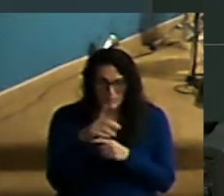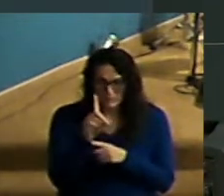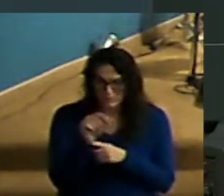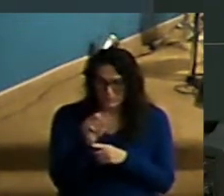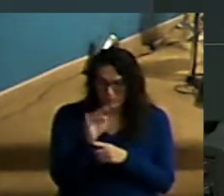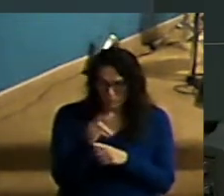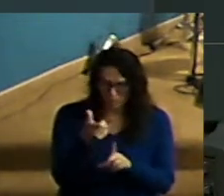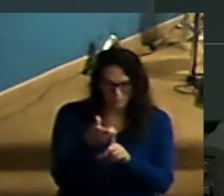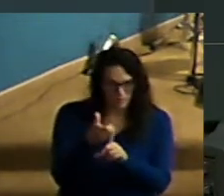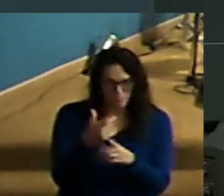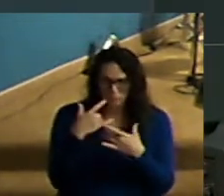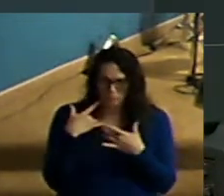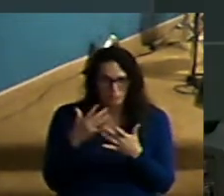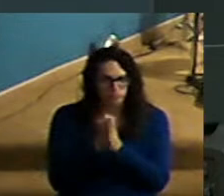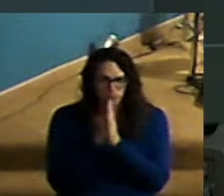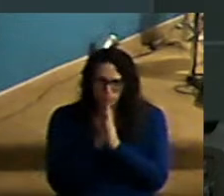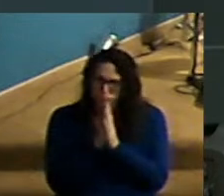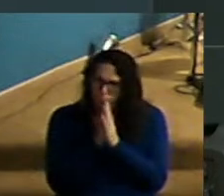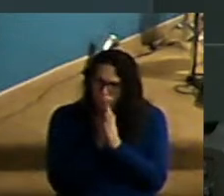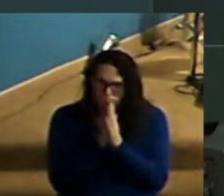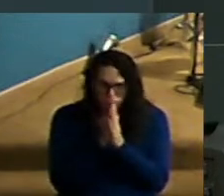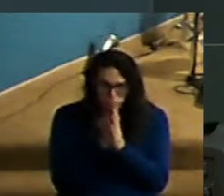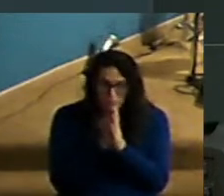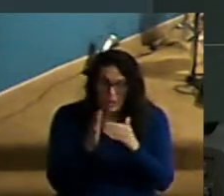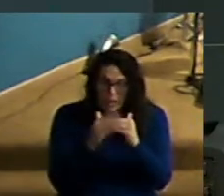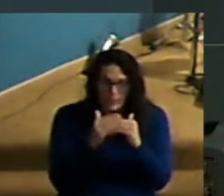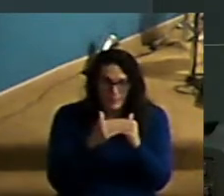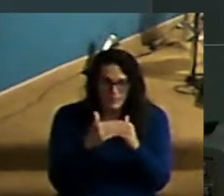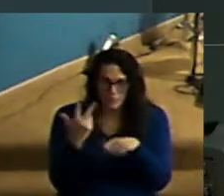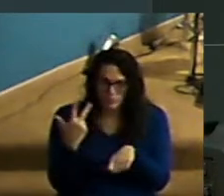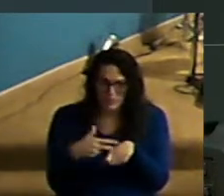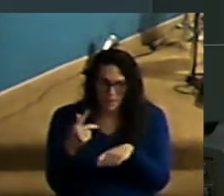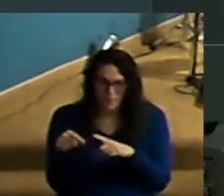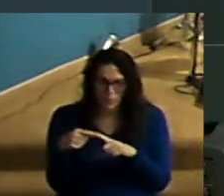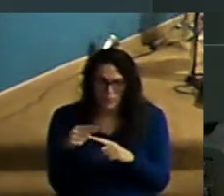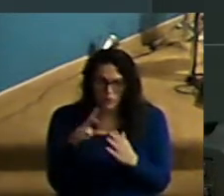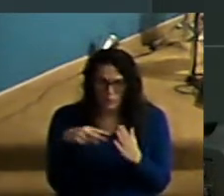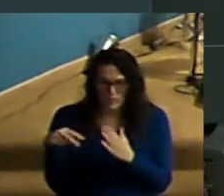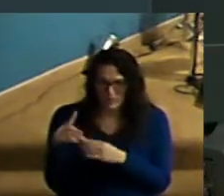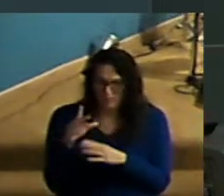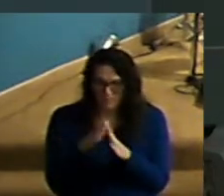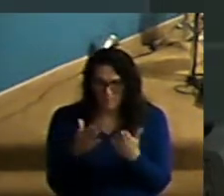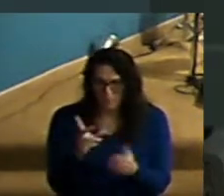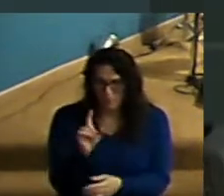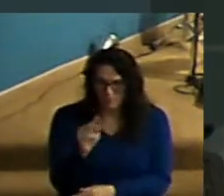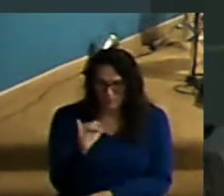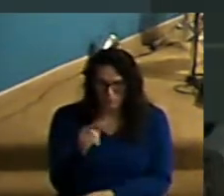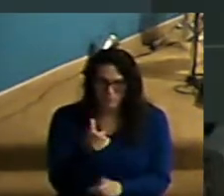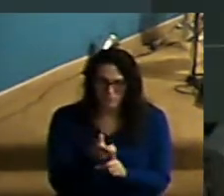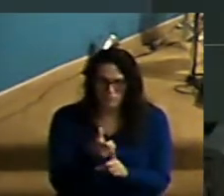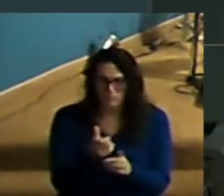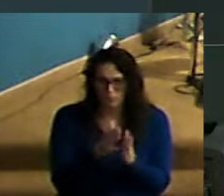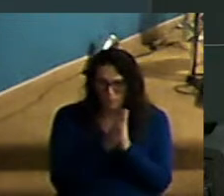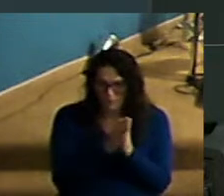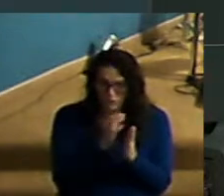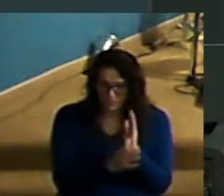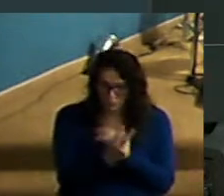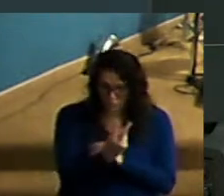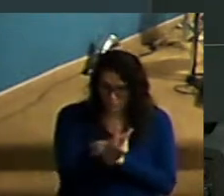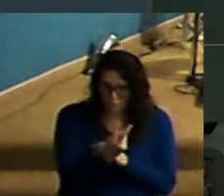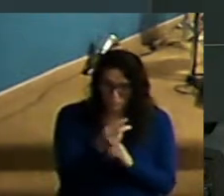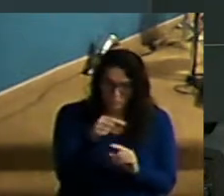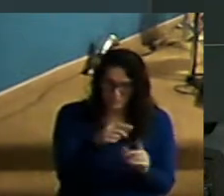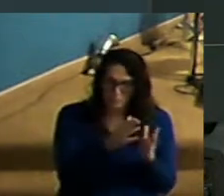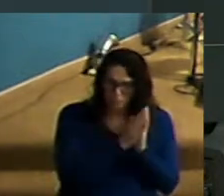Daniel's a man of prayer. At least three times you walk through the book of Daniel, Daniel is praying. In chapter 2, he's